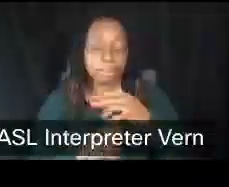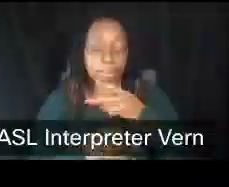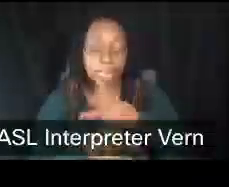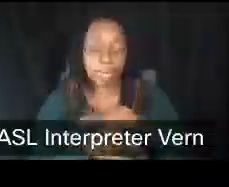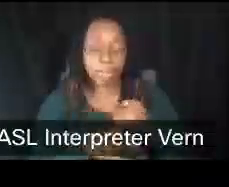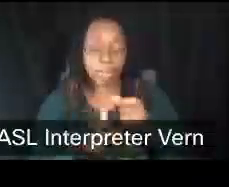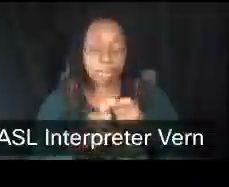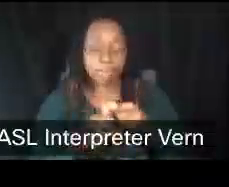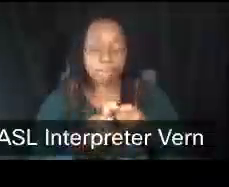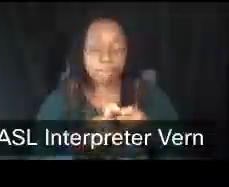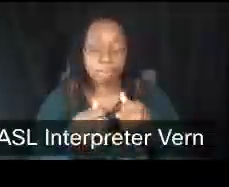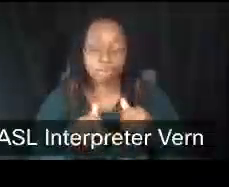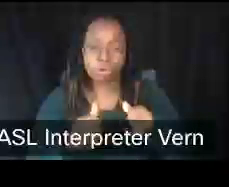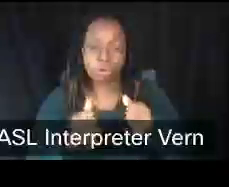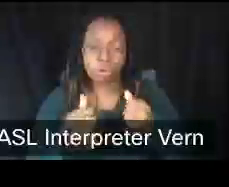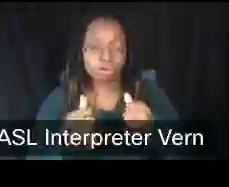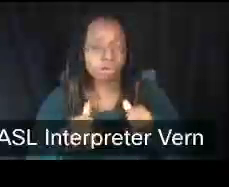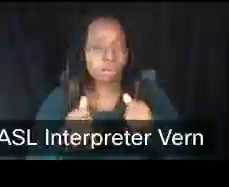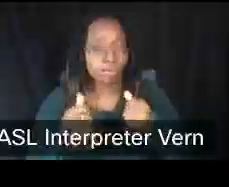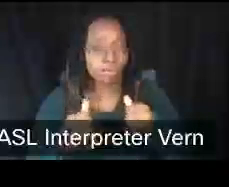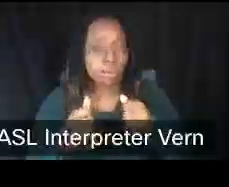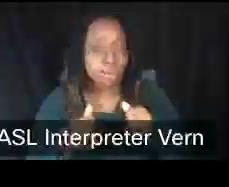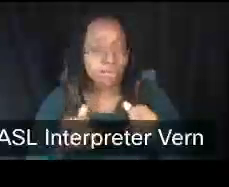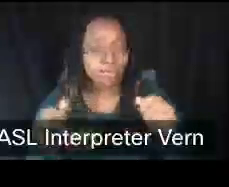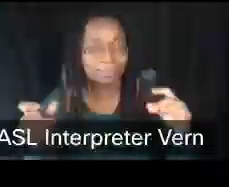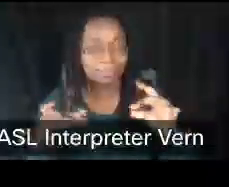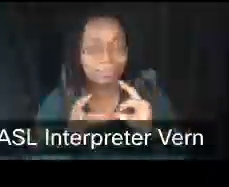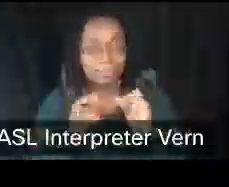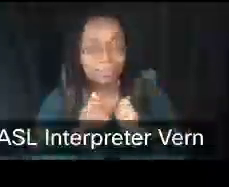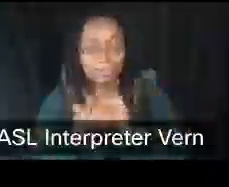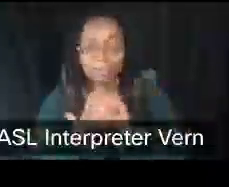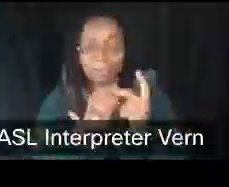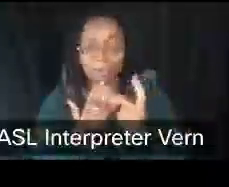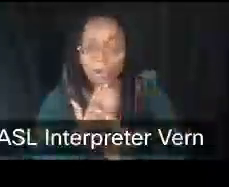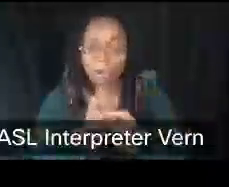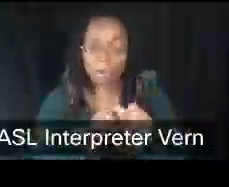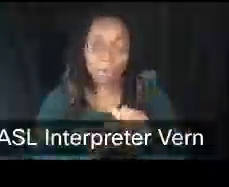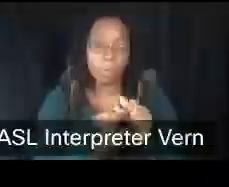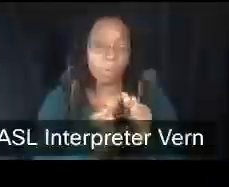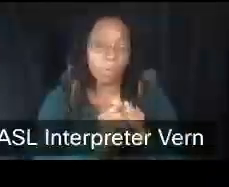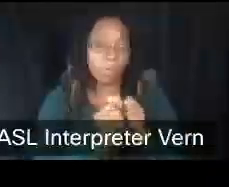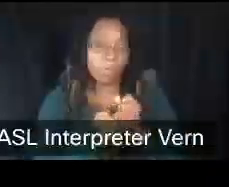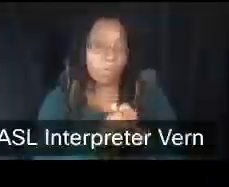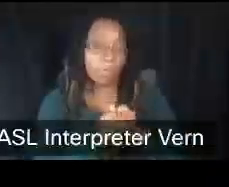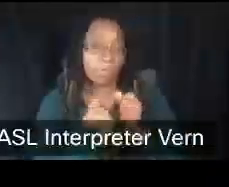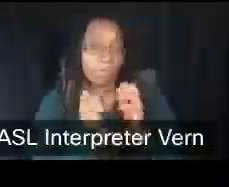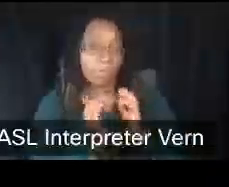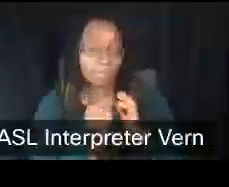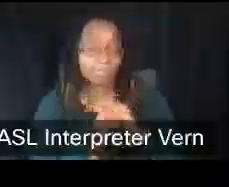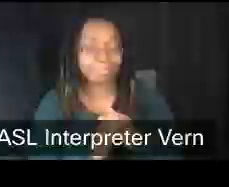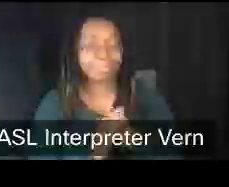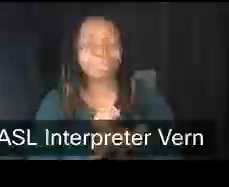and trying to connect and staying connected to the program, working with the advocates? So the